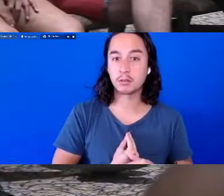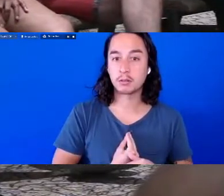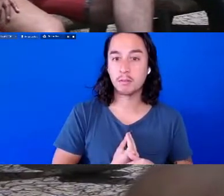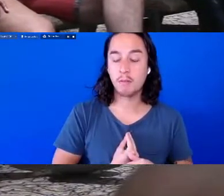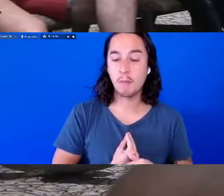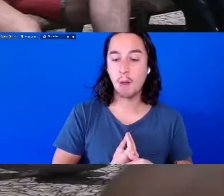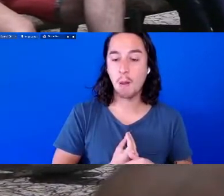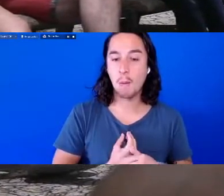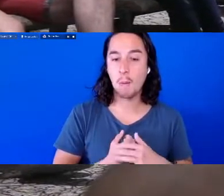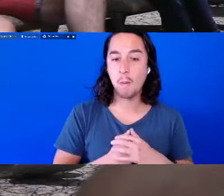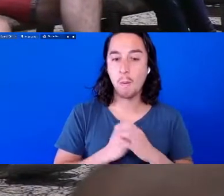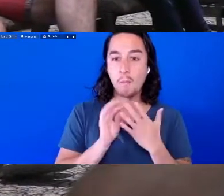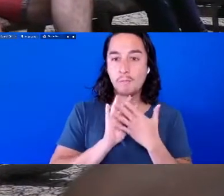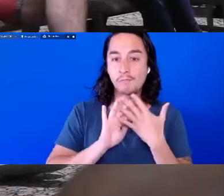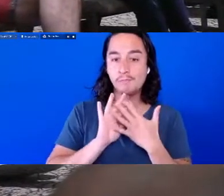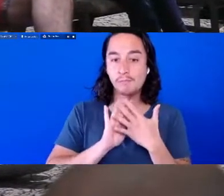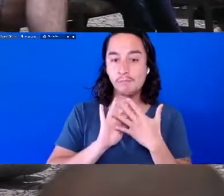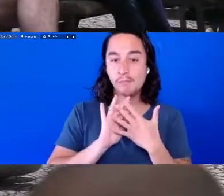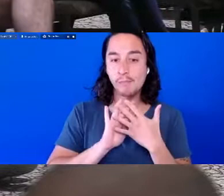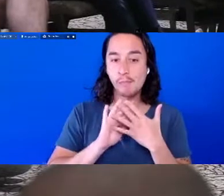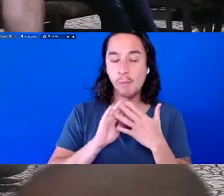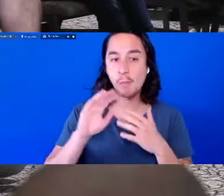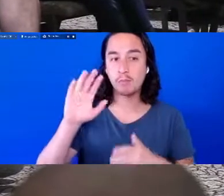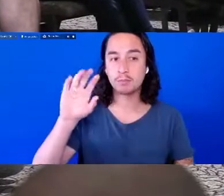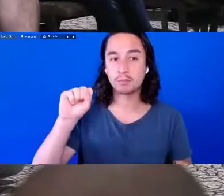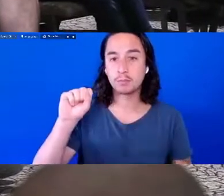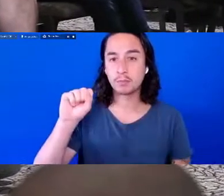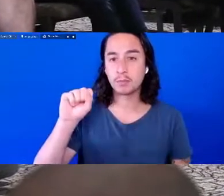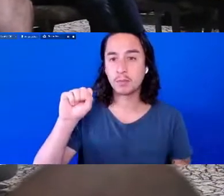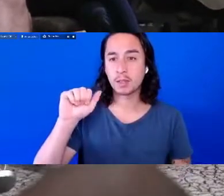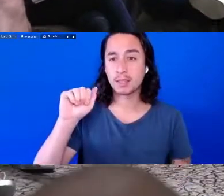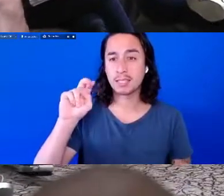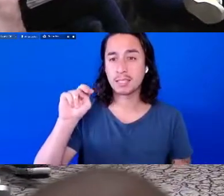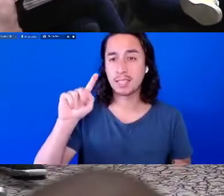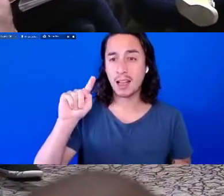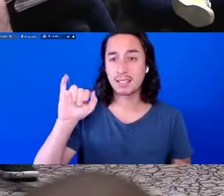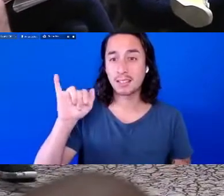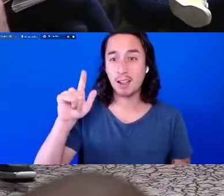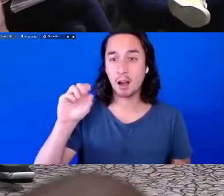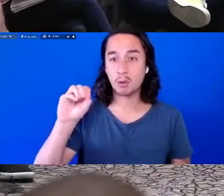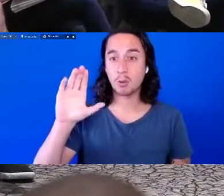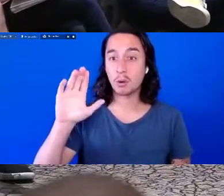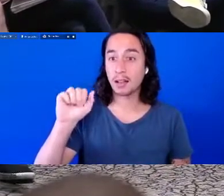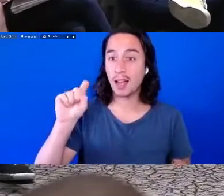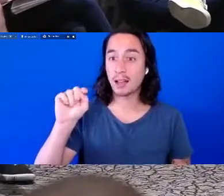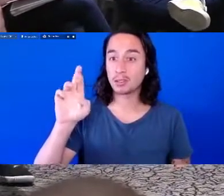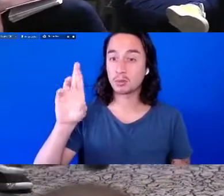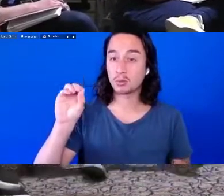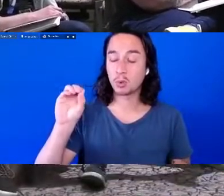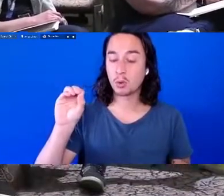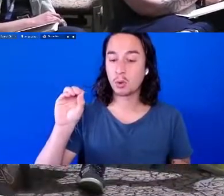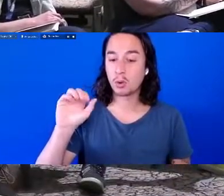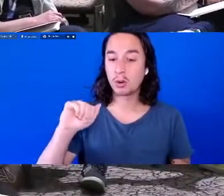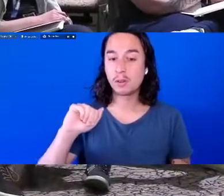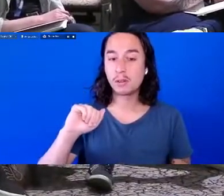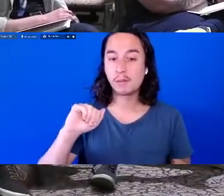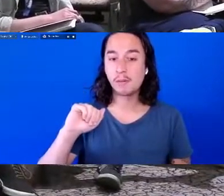up. His name is Santiago Castro. And I'm practicing